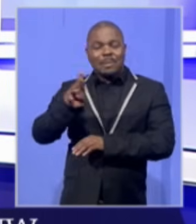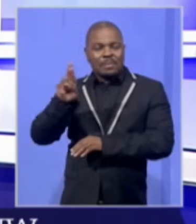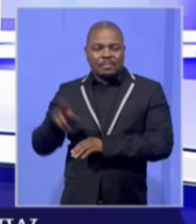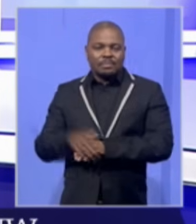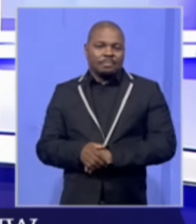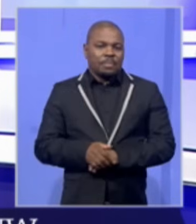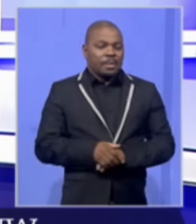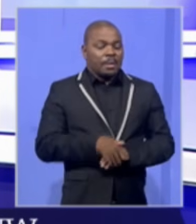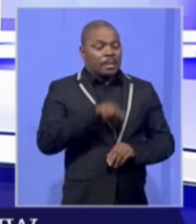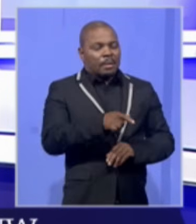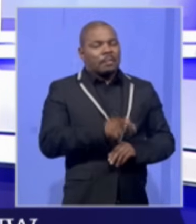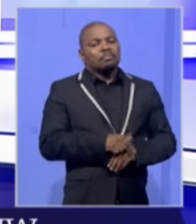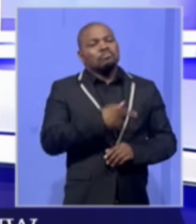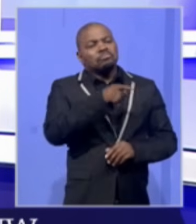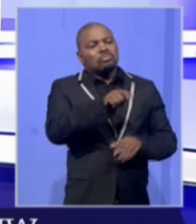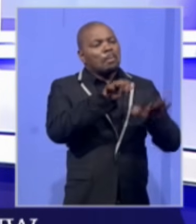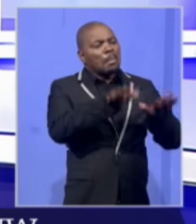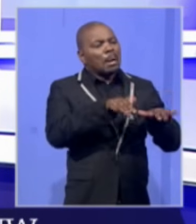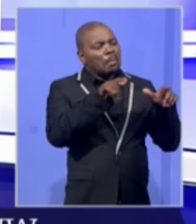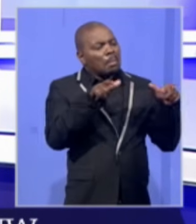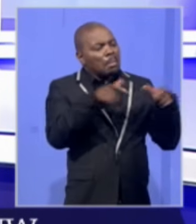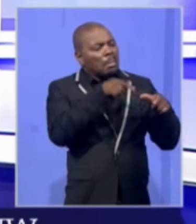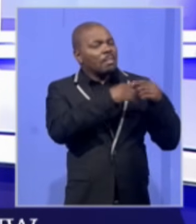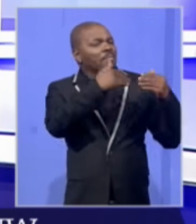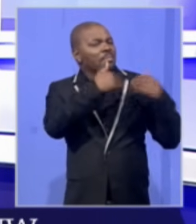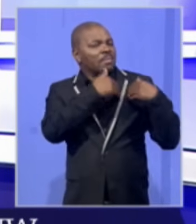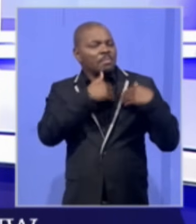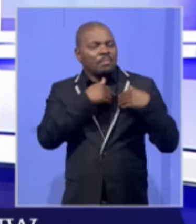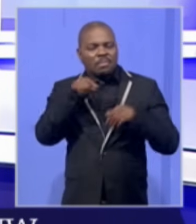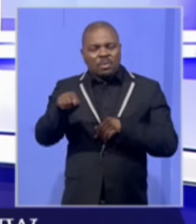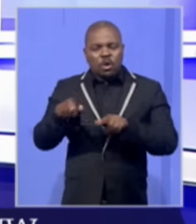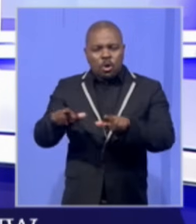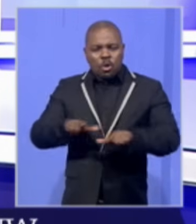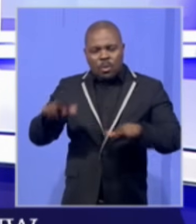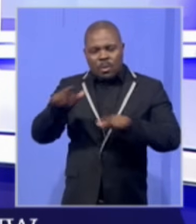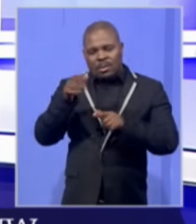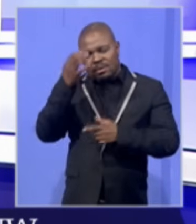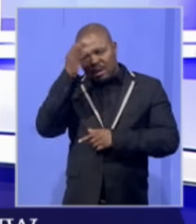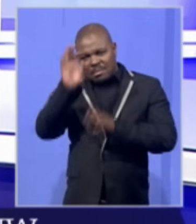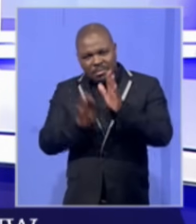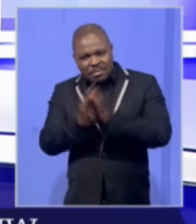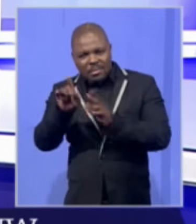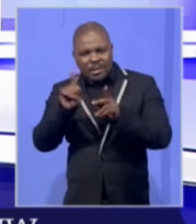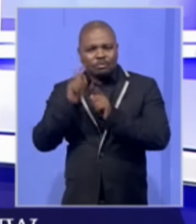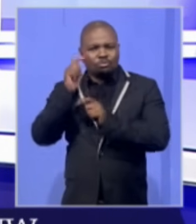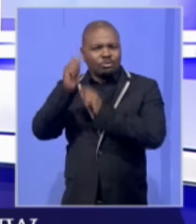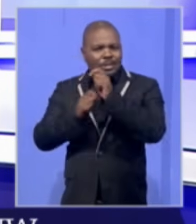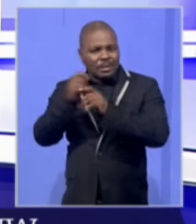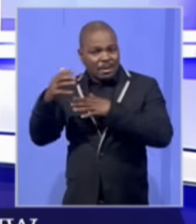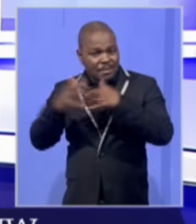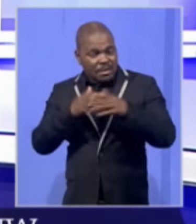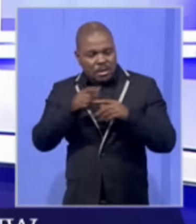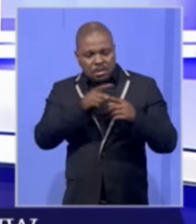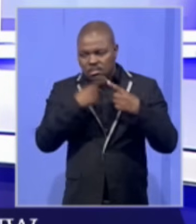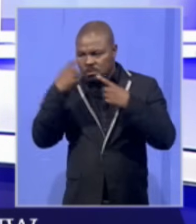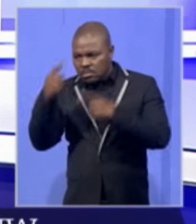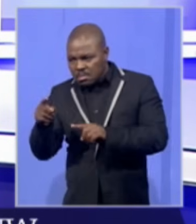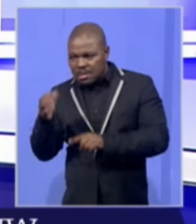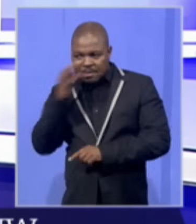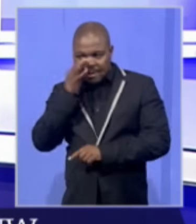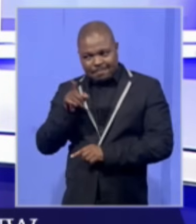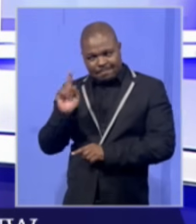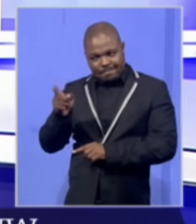gore komiti ya kokwano theomolao e malebana le dipuso selegae manno le merero ya segosi ikwele gore diprojeke tseno